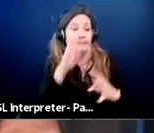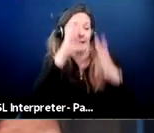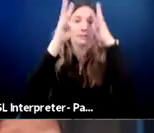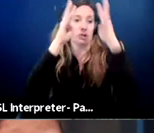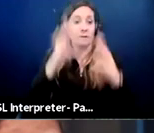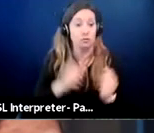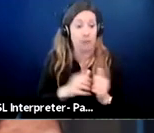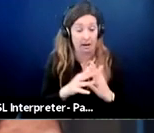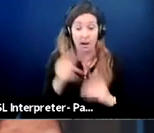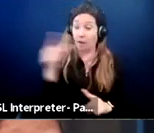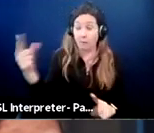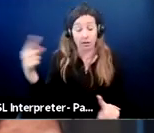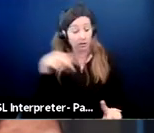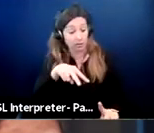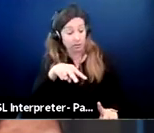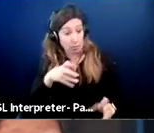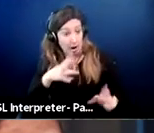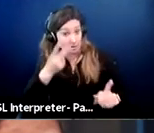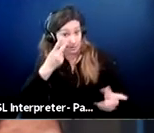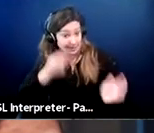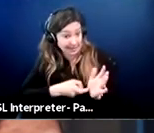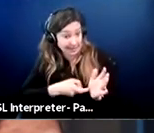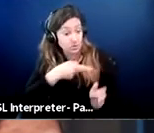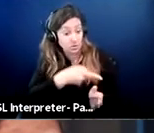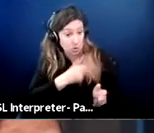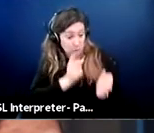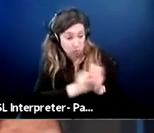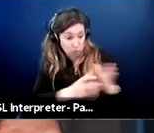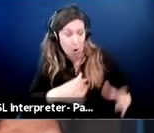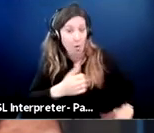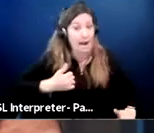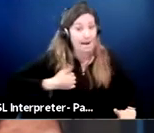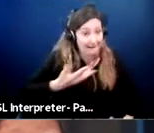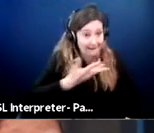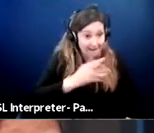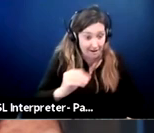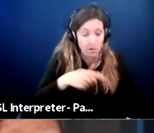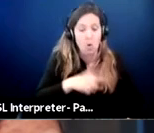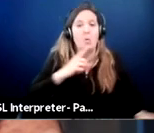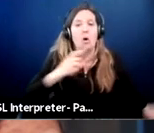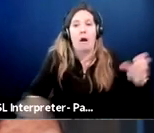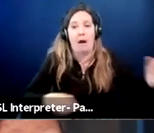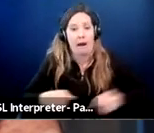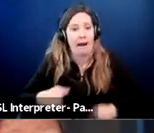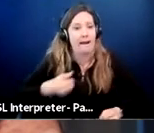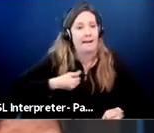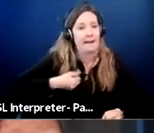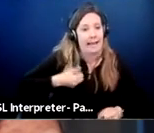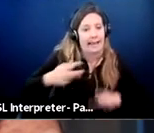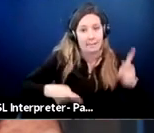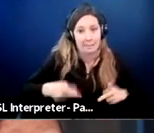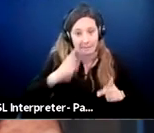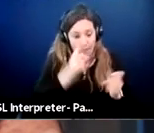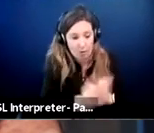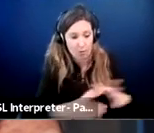wants to see is when you're presenting your project to them, that you're going to grow a Canadian company, and then you're going to hire Canadians or residents to grow your company. The